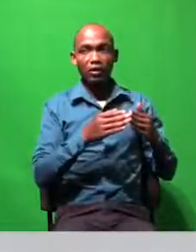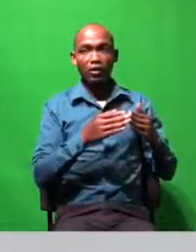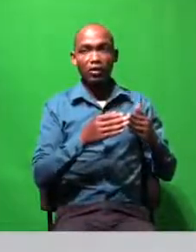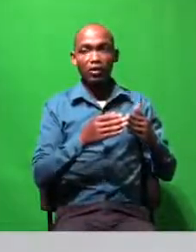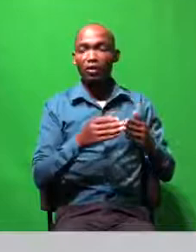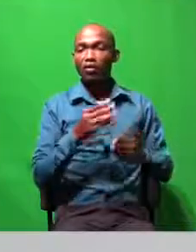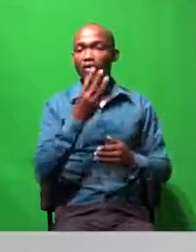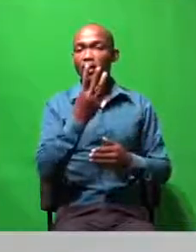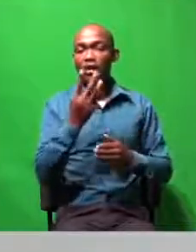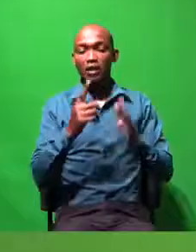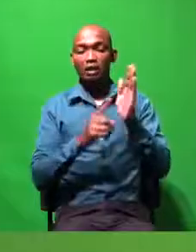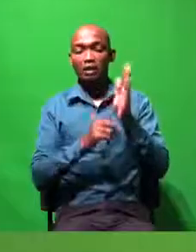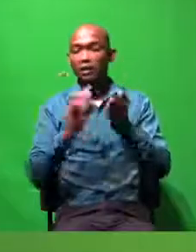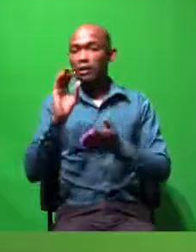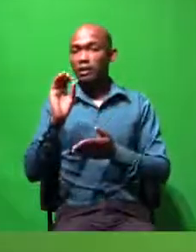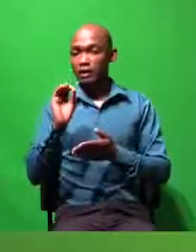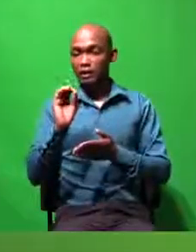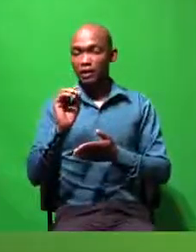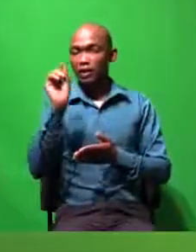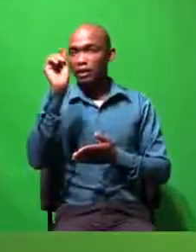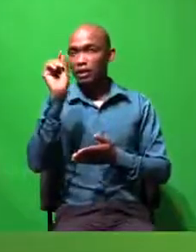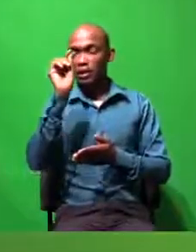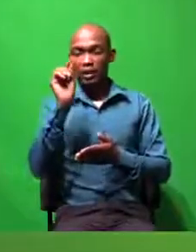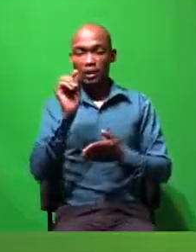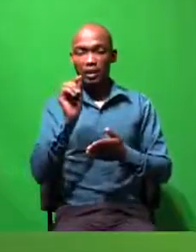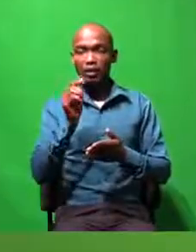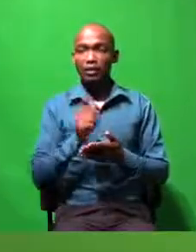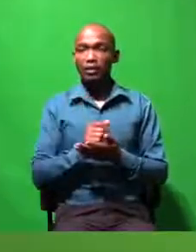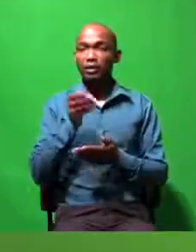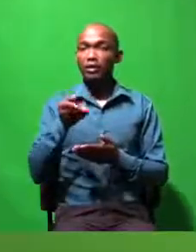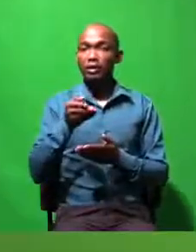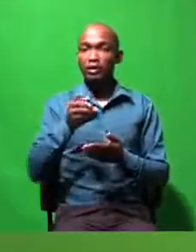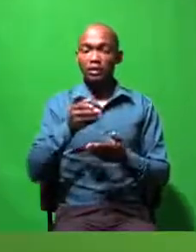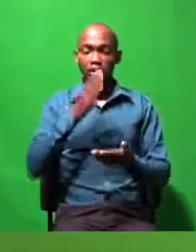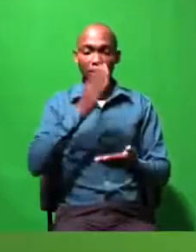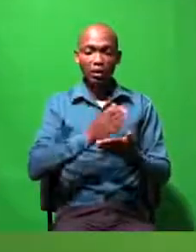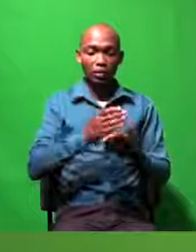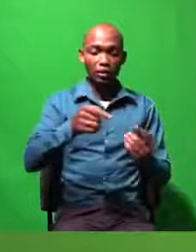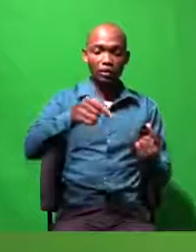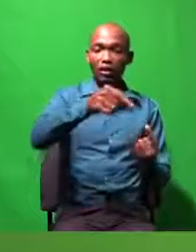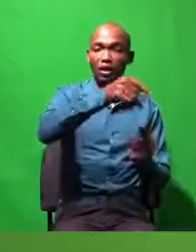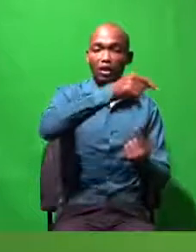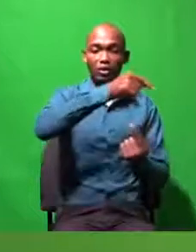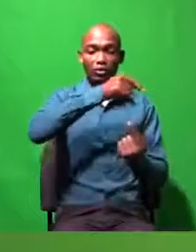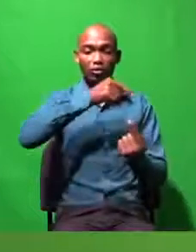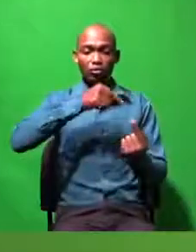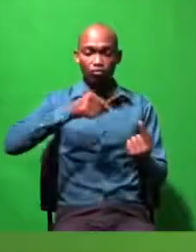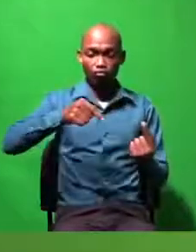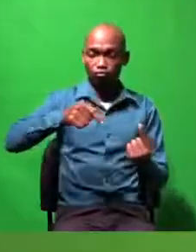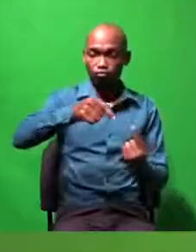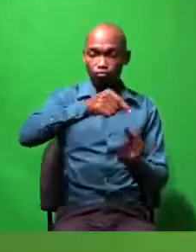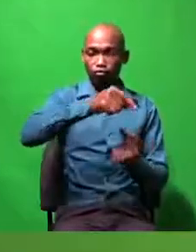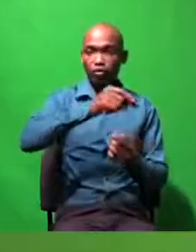360 degrees. This is a complete turn. This is a complete turn. Can you practice a complete